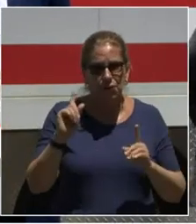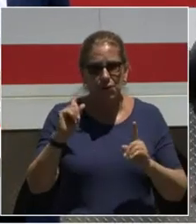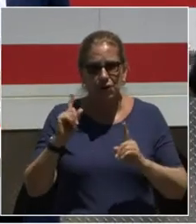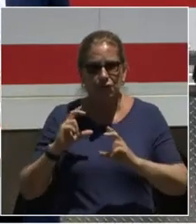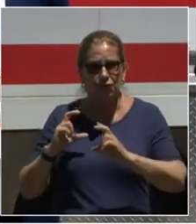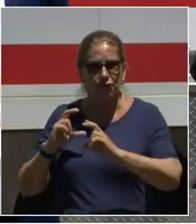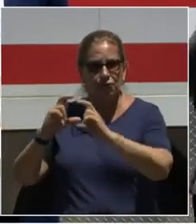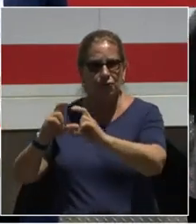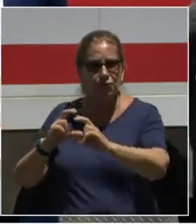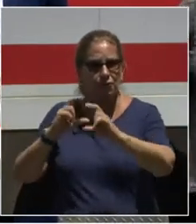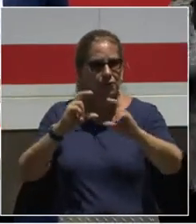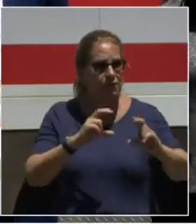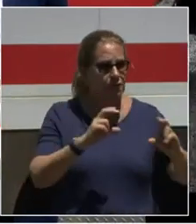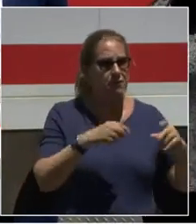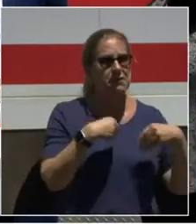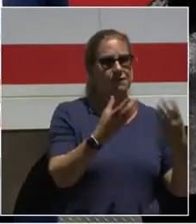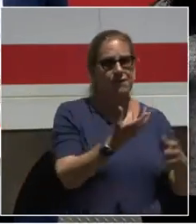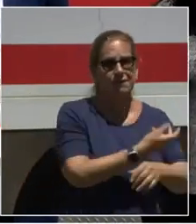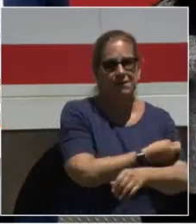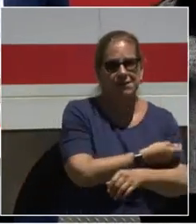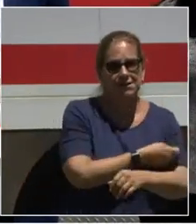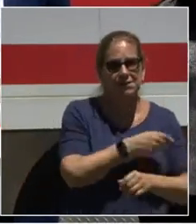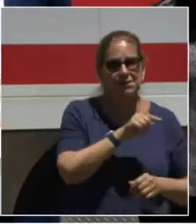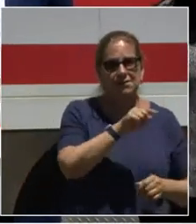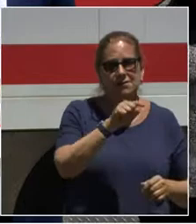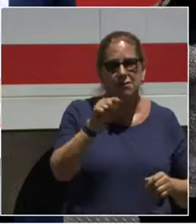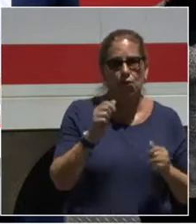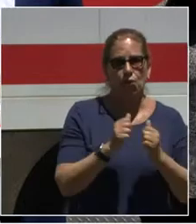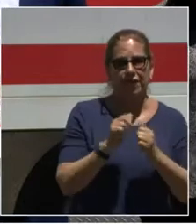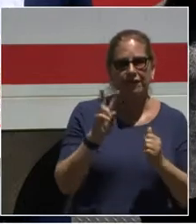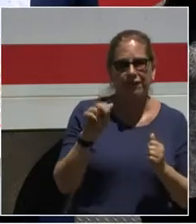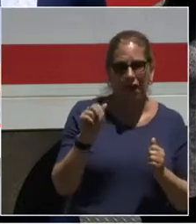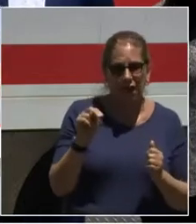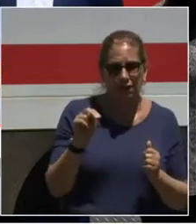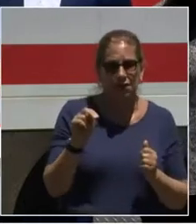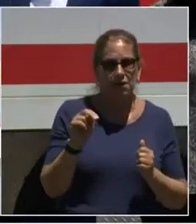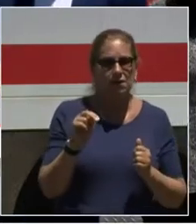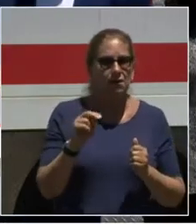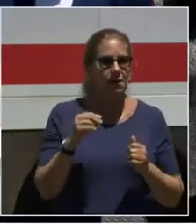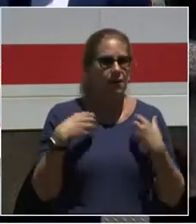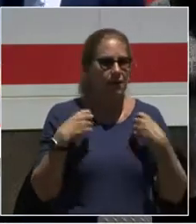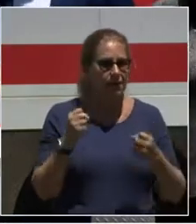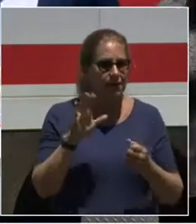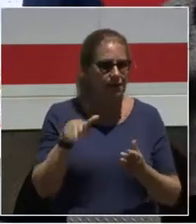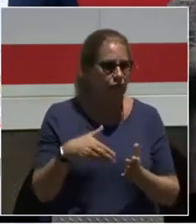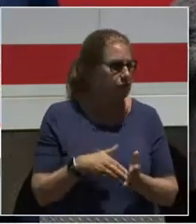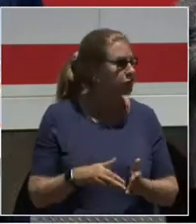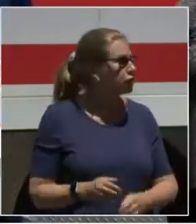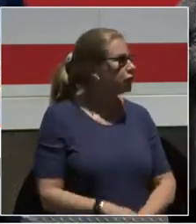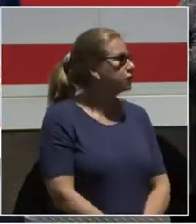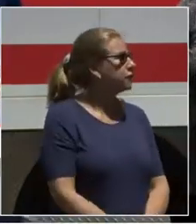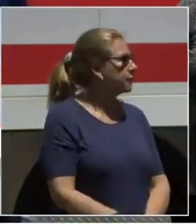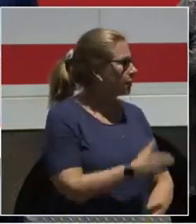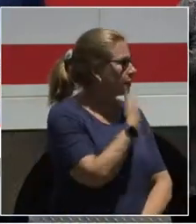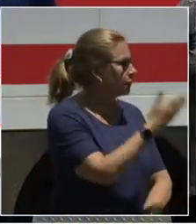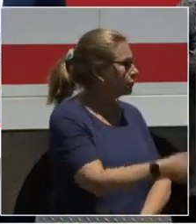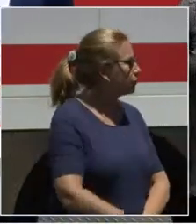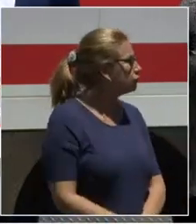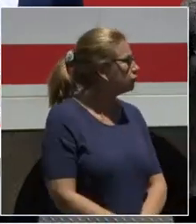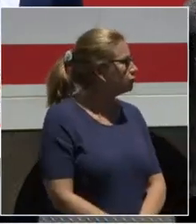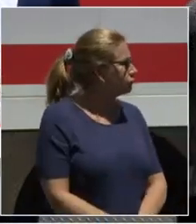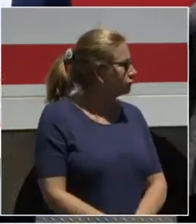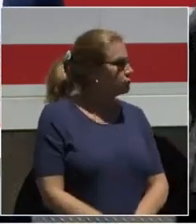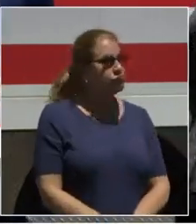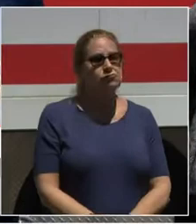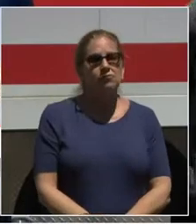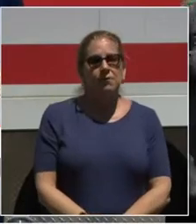we're doing with the vans and COVID centers. Thank you, Mayor, and thank you, Sam. We discussed this